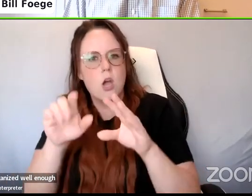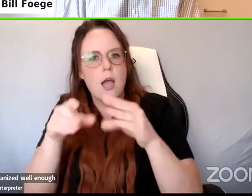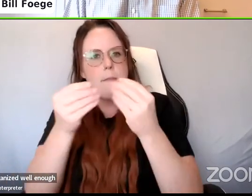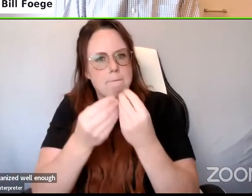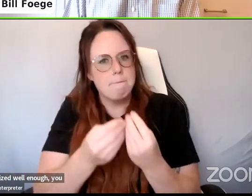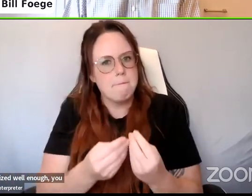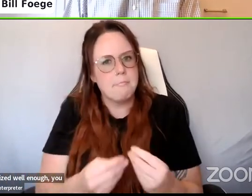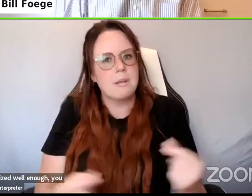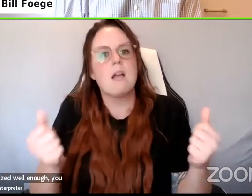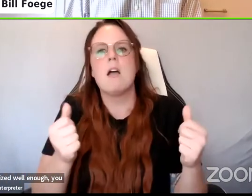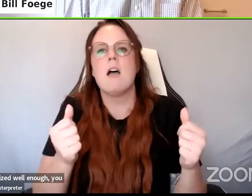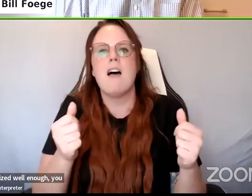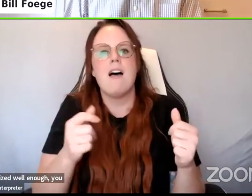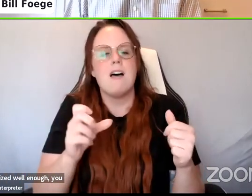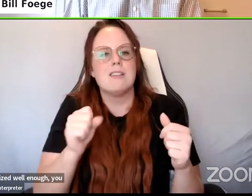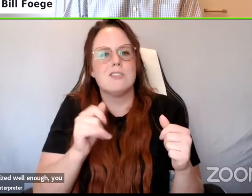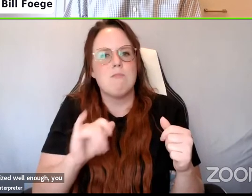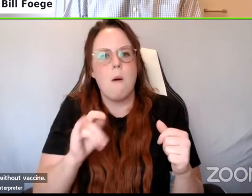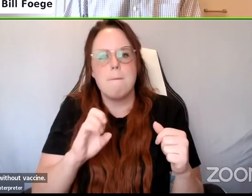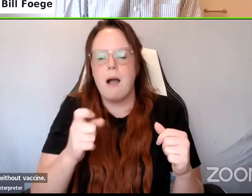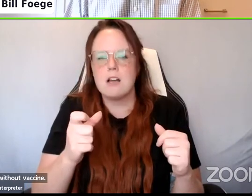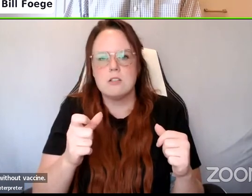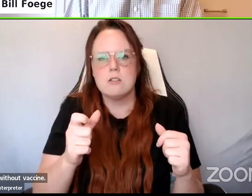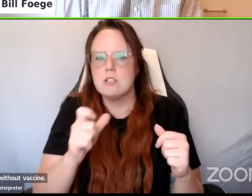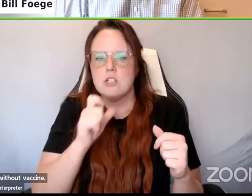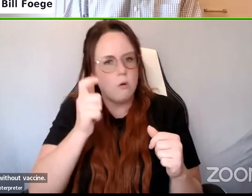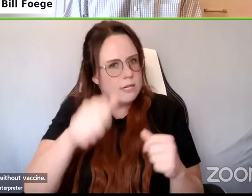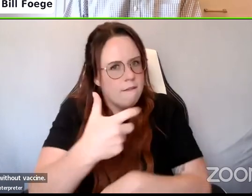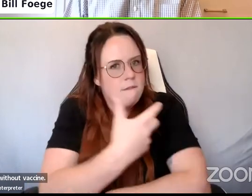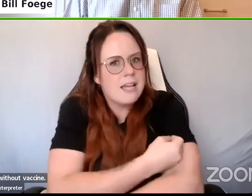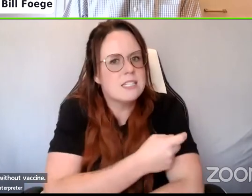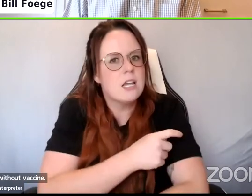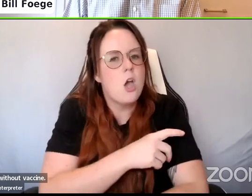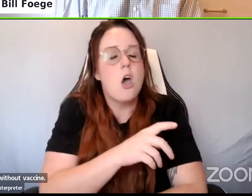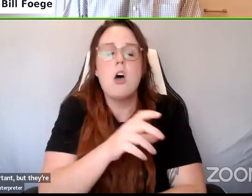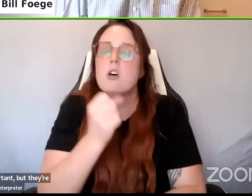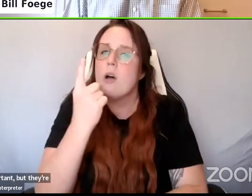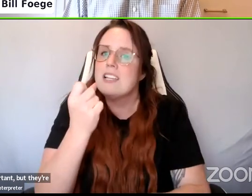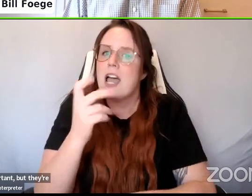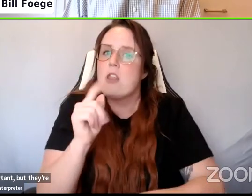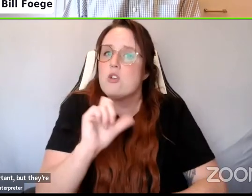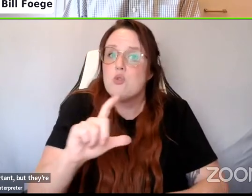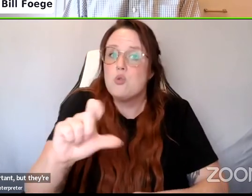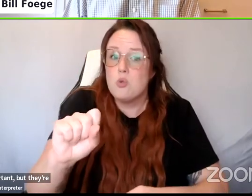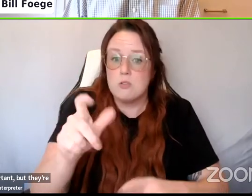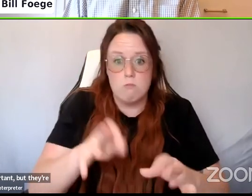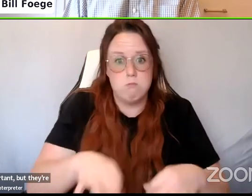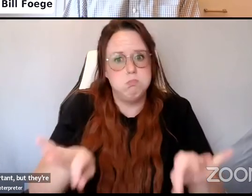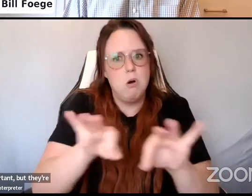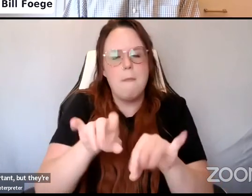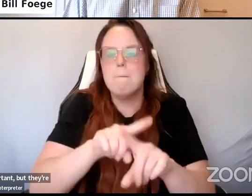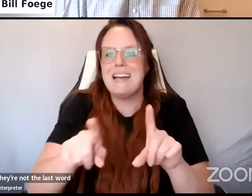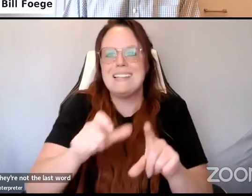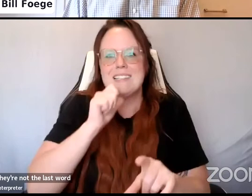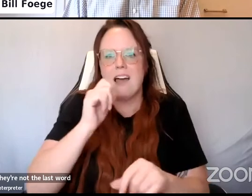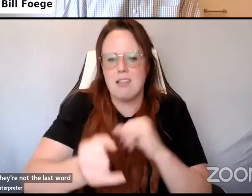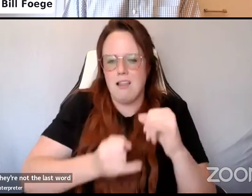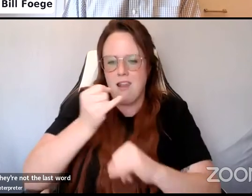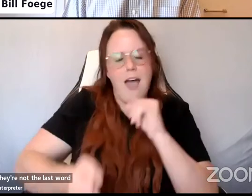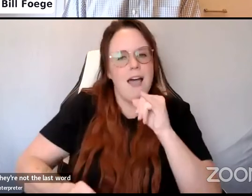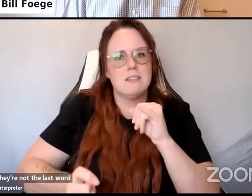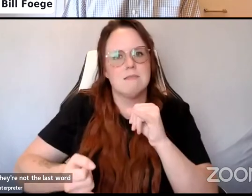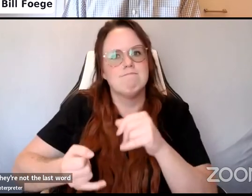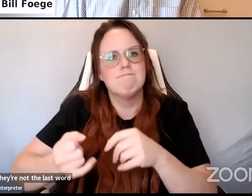vaccine so the tools are very important but they're not the last word well in fact that's